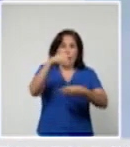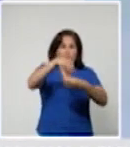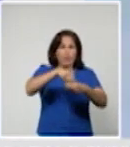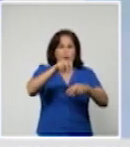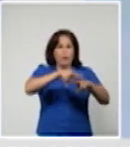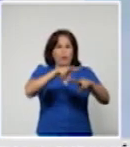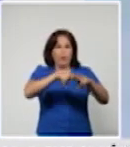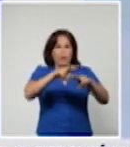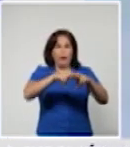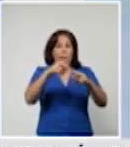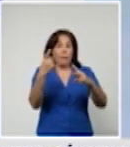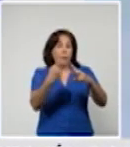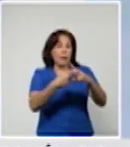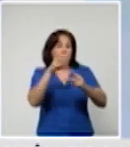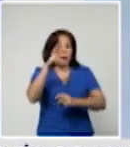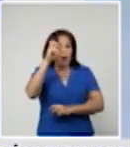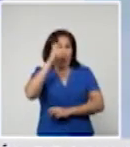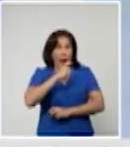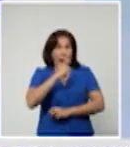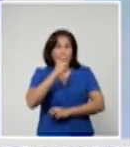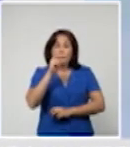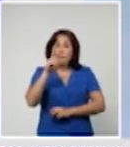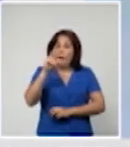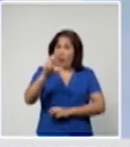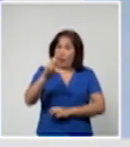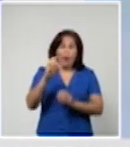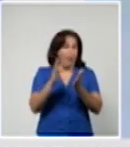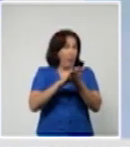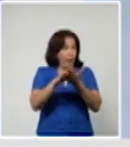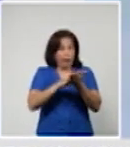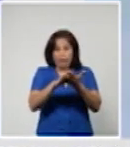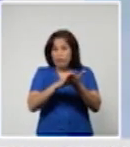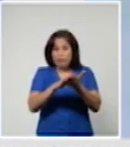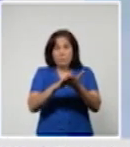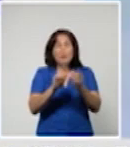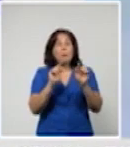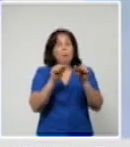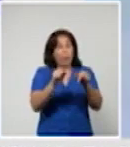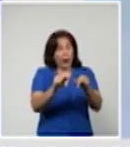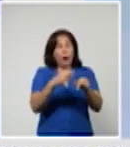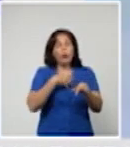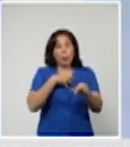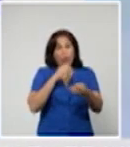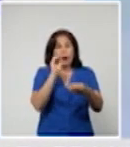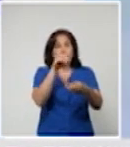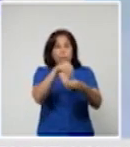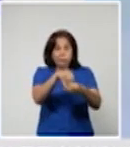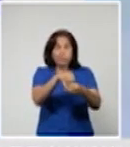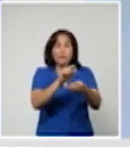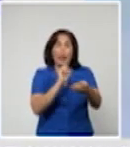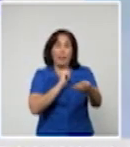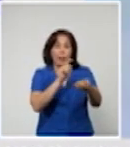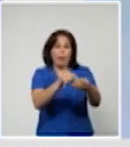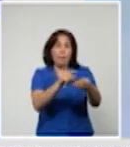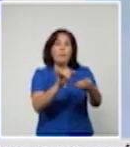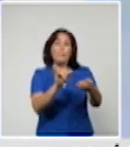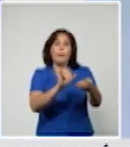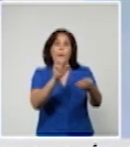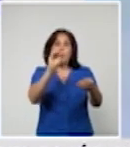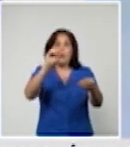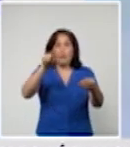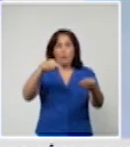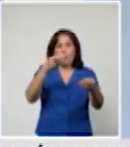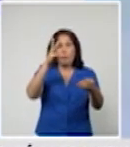last 15 days, standing at 20.39. Havana's rate also rises